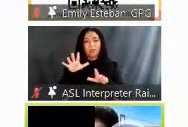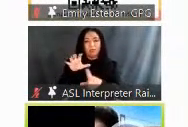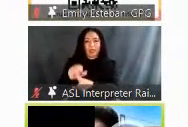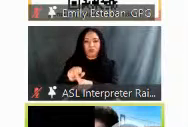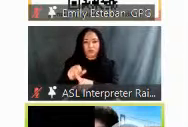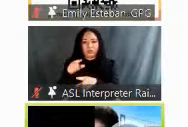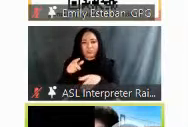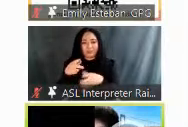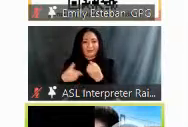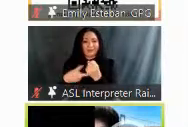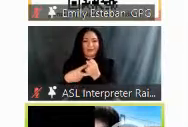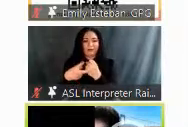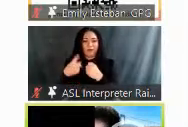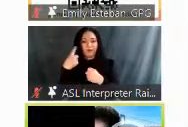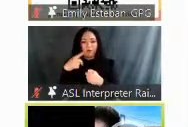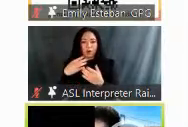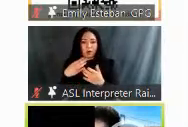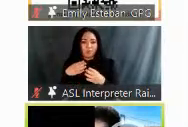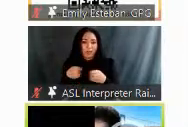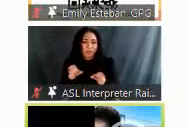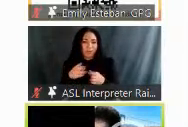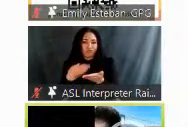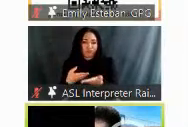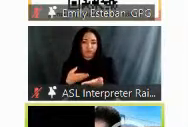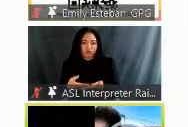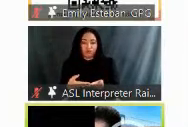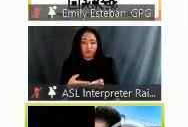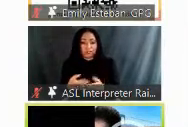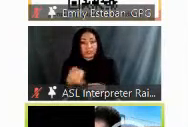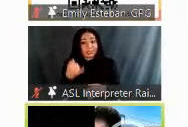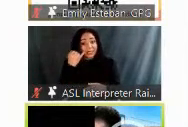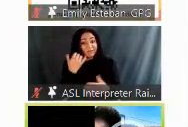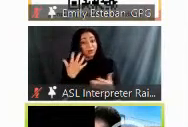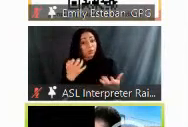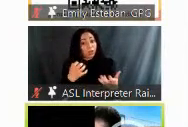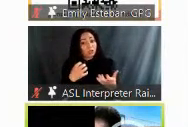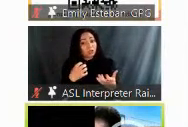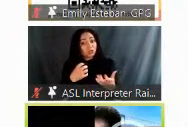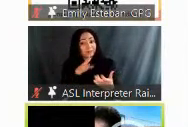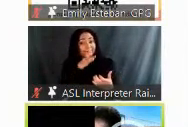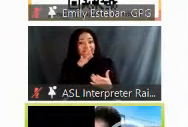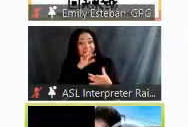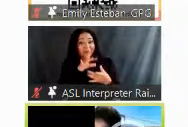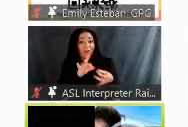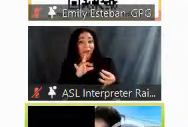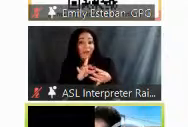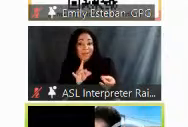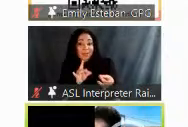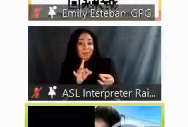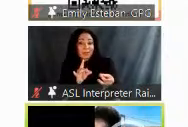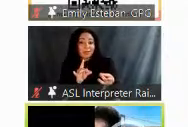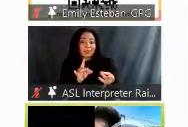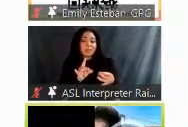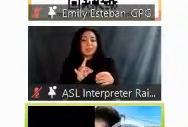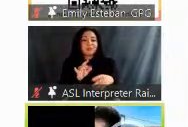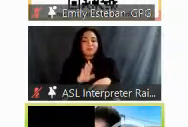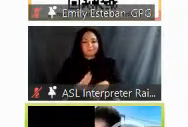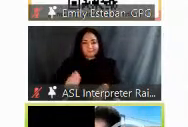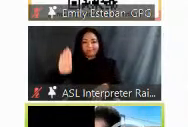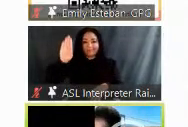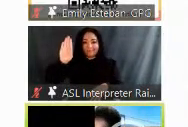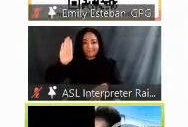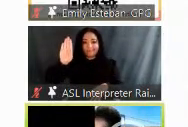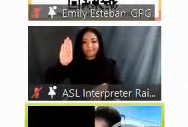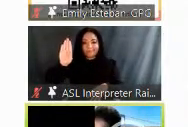for the public record. If you would like to make a verbal public comment, please use the raised hand